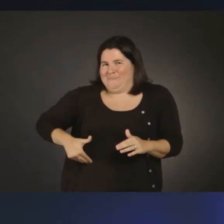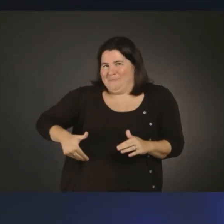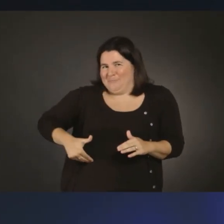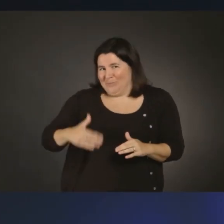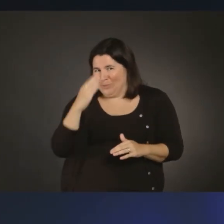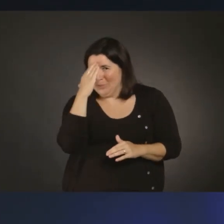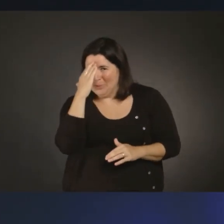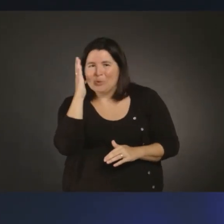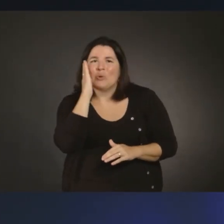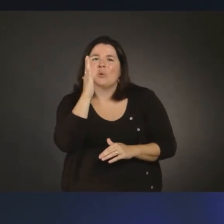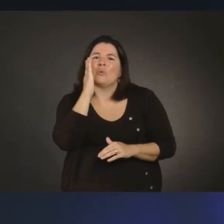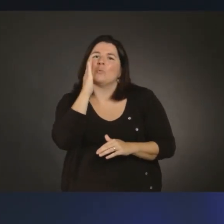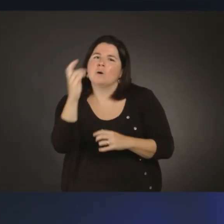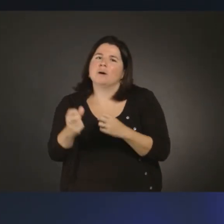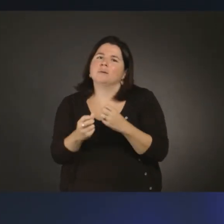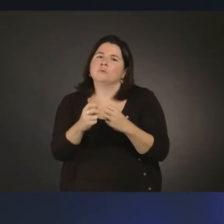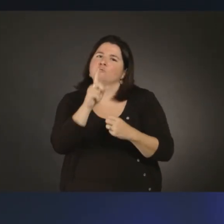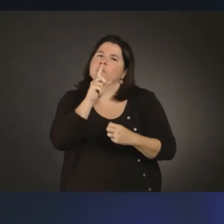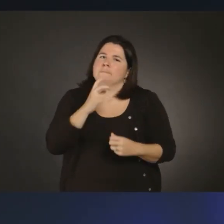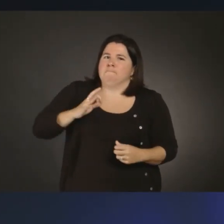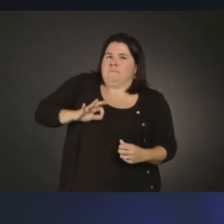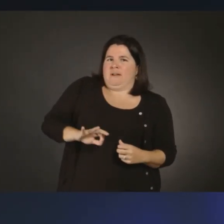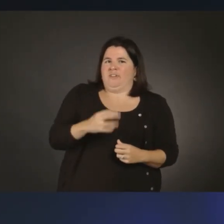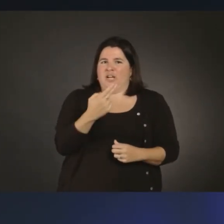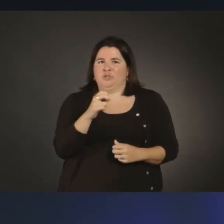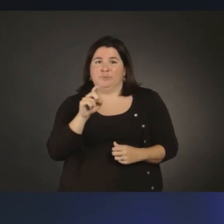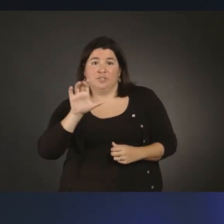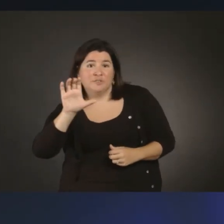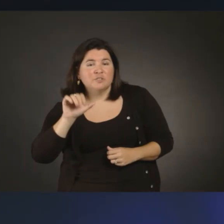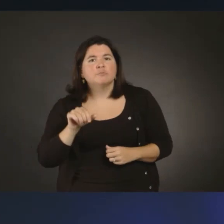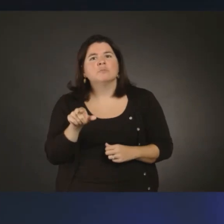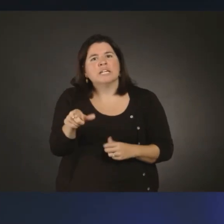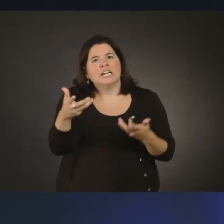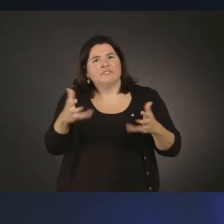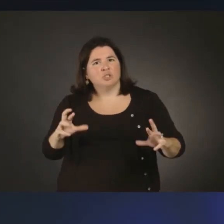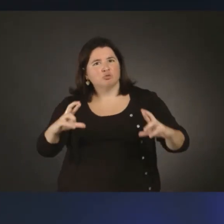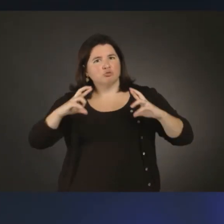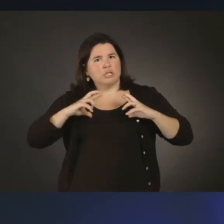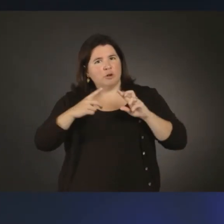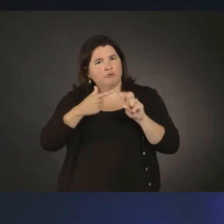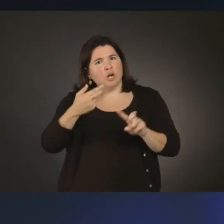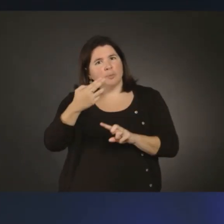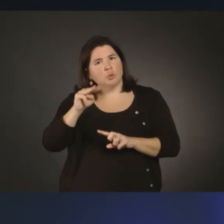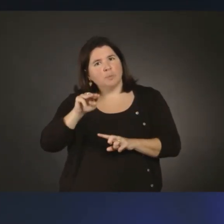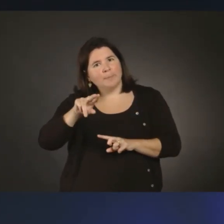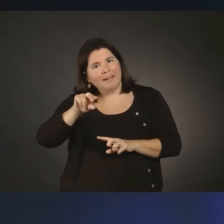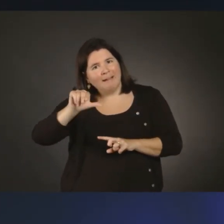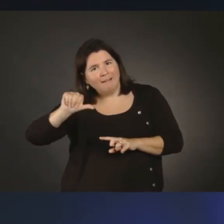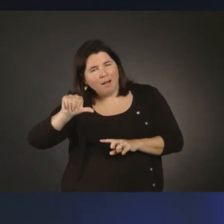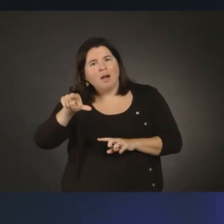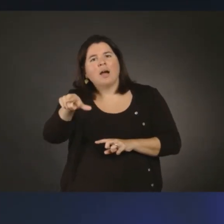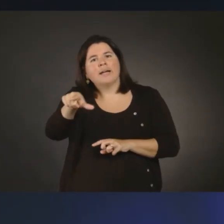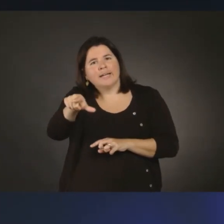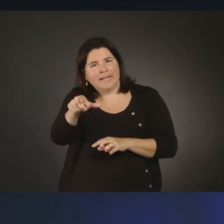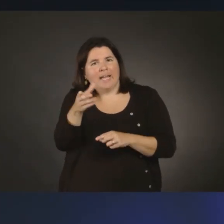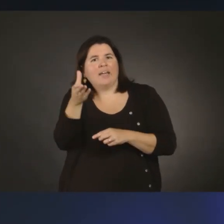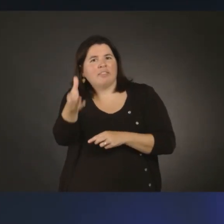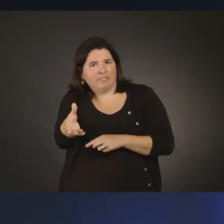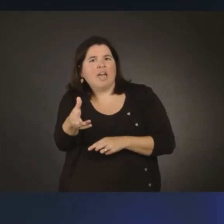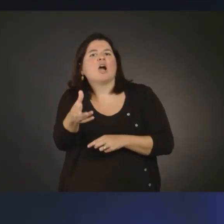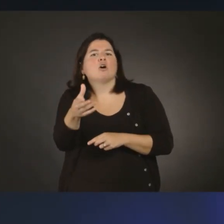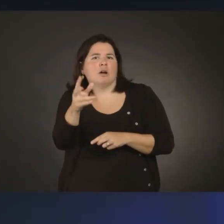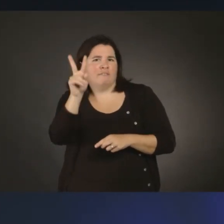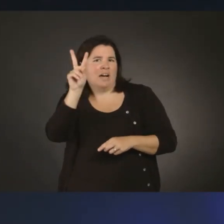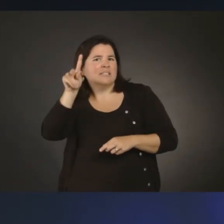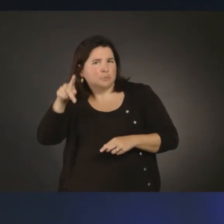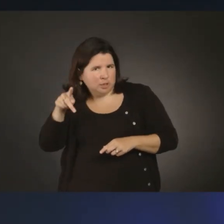strong asset to Hearing, Speech, and Deaf Center. John is retired from Humana, where he served as a regional vice president